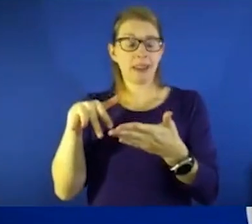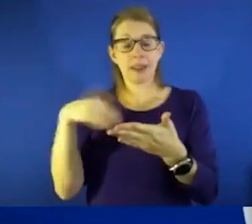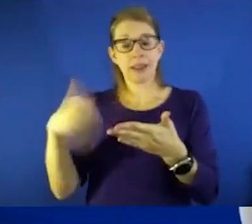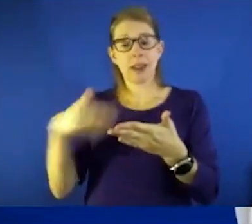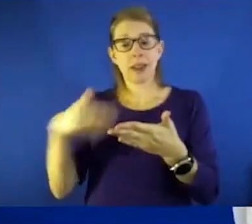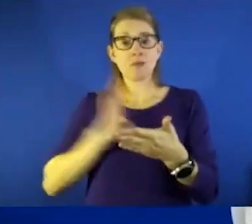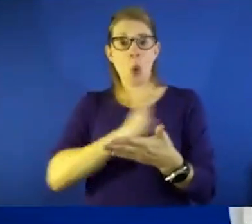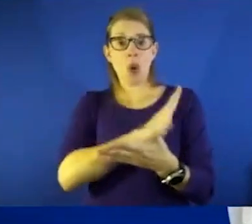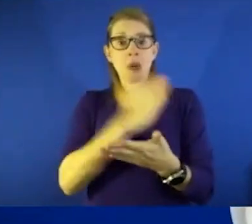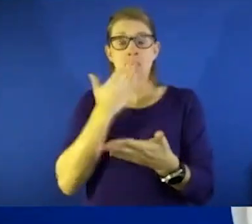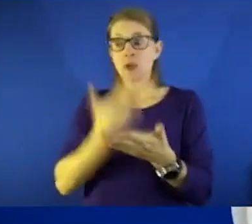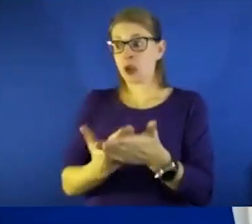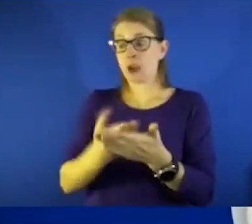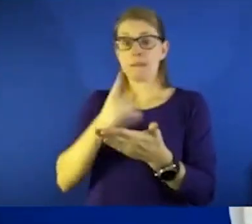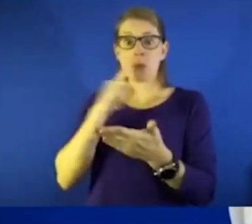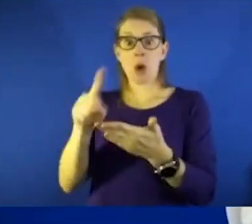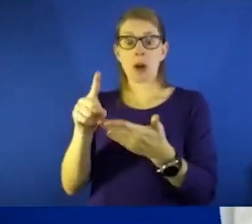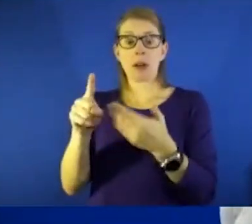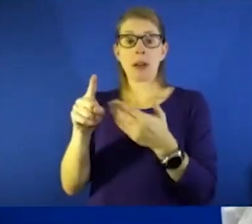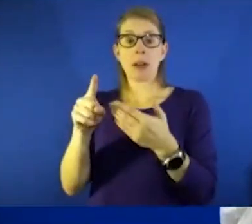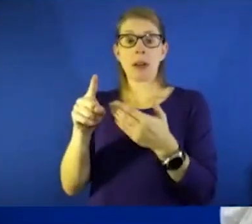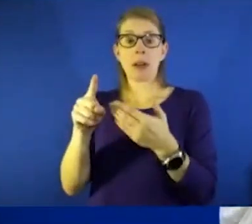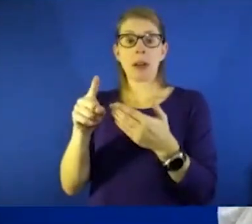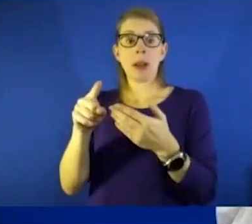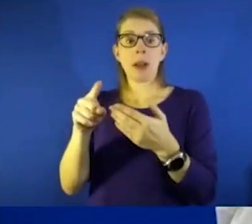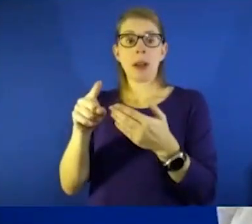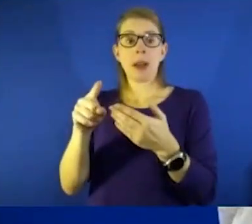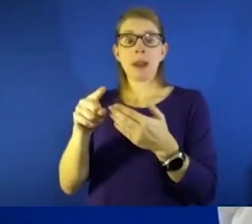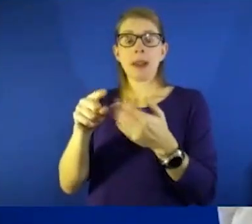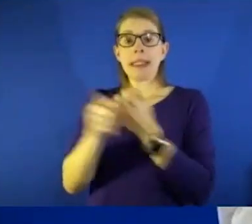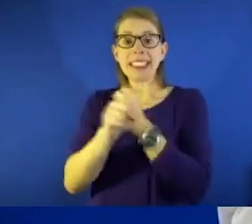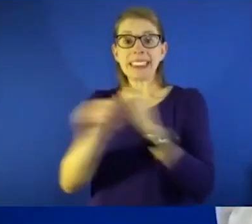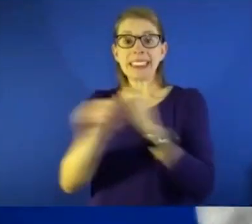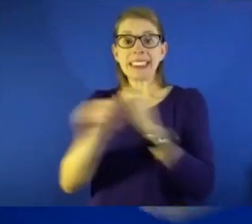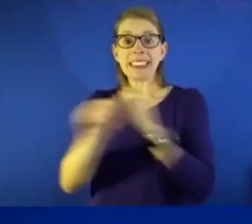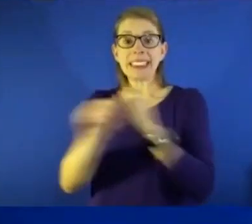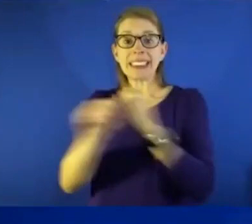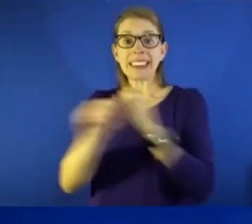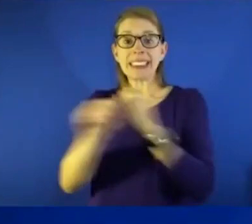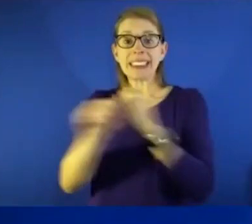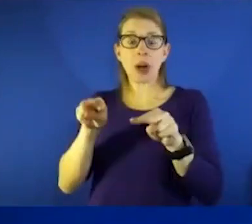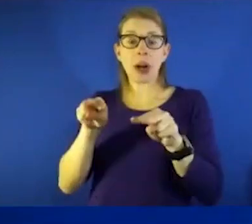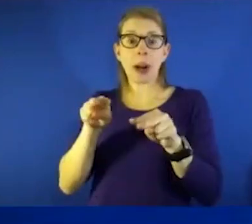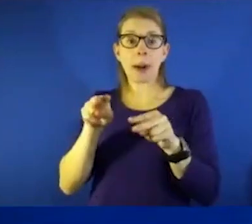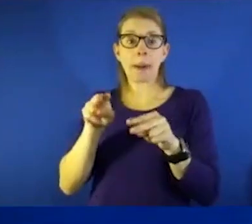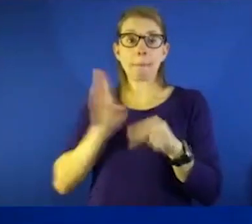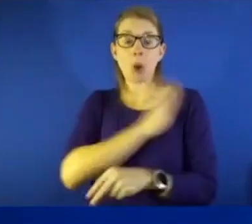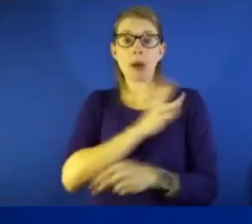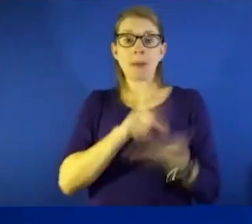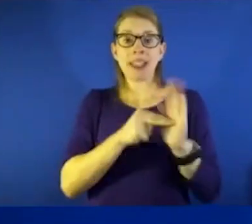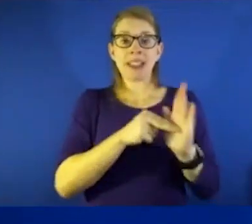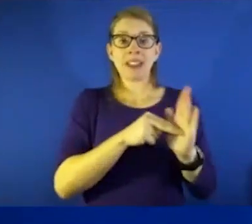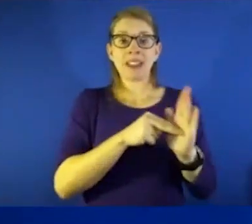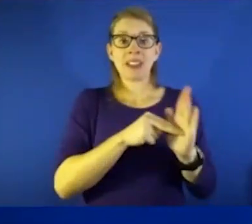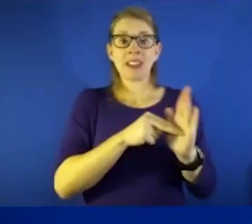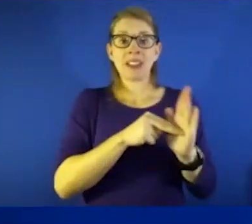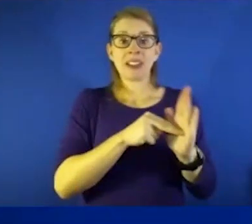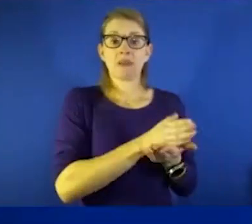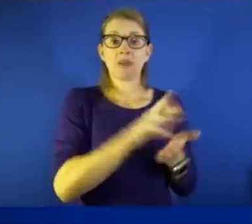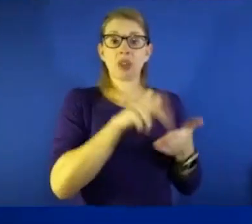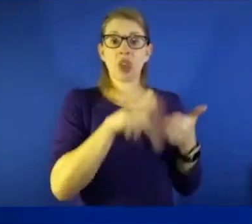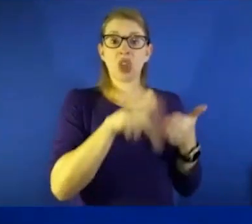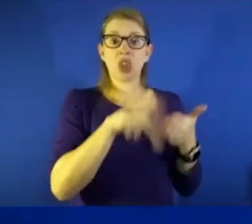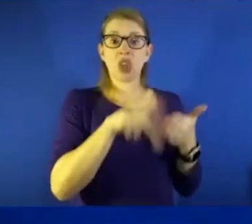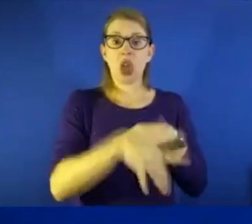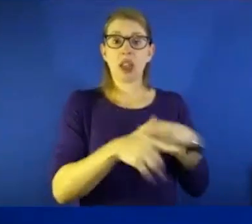Data Safety Monitoring Board to stop a study early. So that tells you that an independent group has looked at those results and said, this is such good